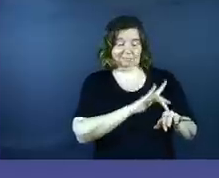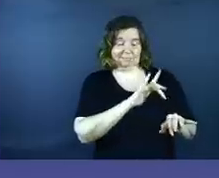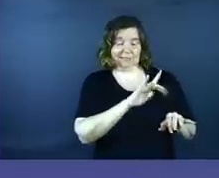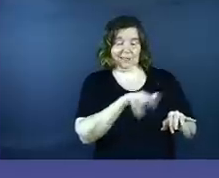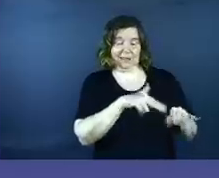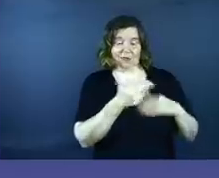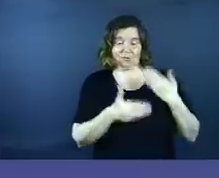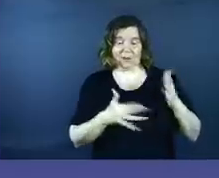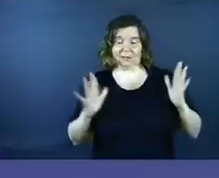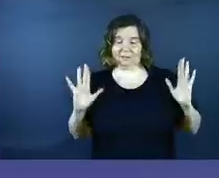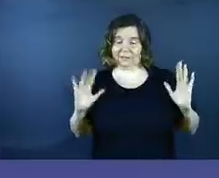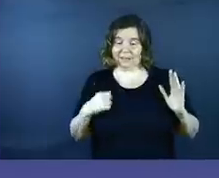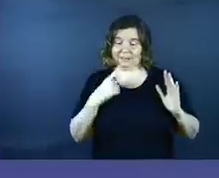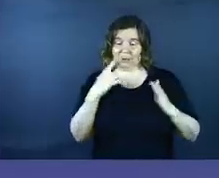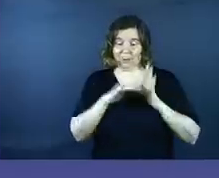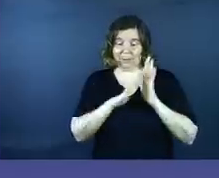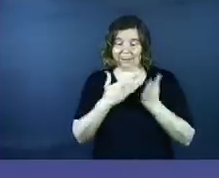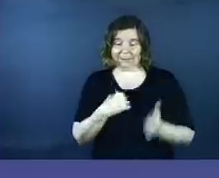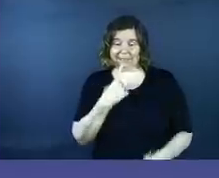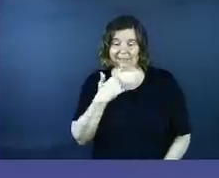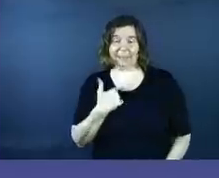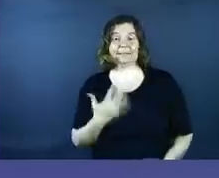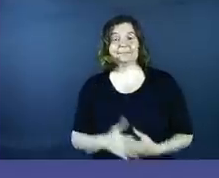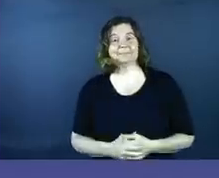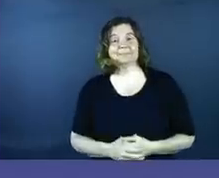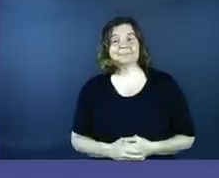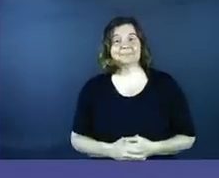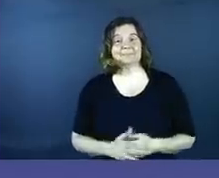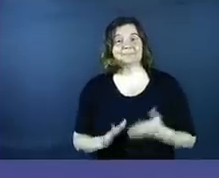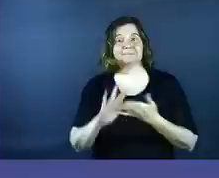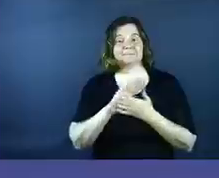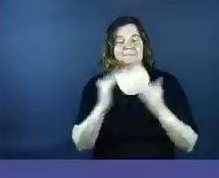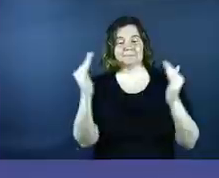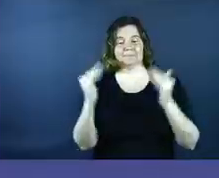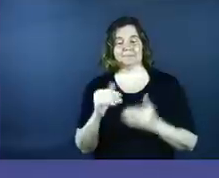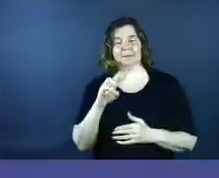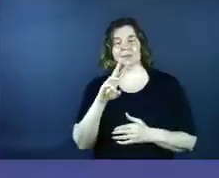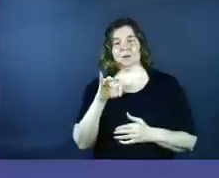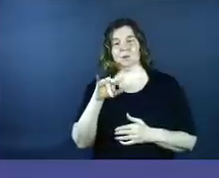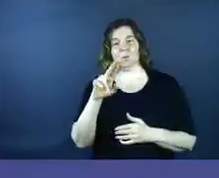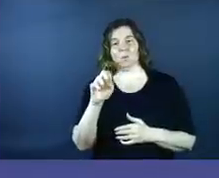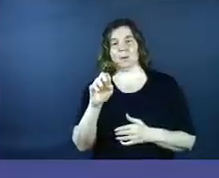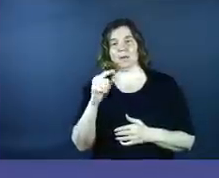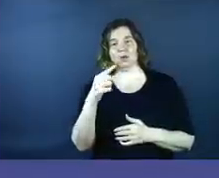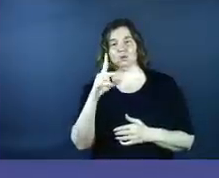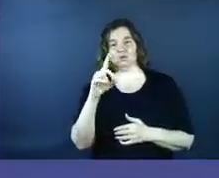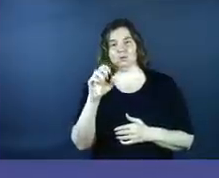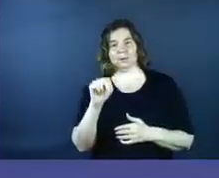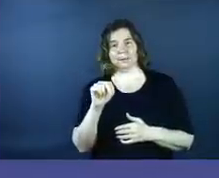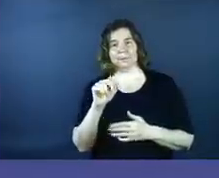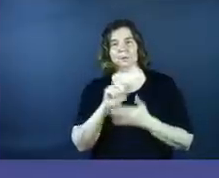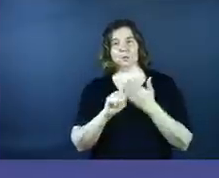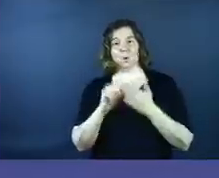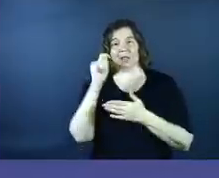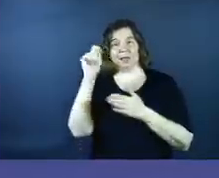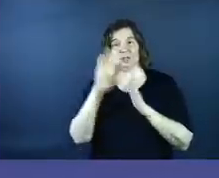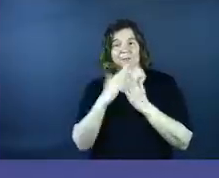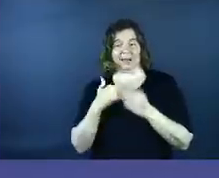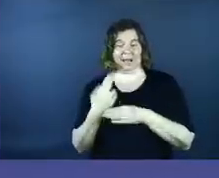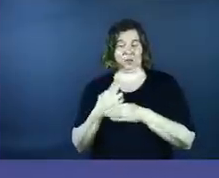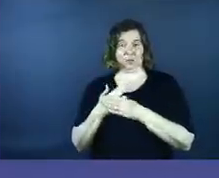natural processes. I'm just telling you what the Bible tells me. Next is Wayne Grudem, wrote a systematic theology book. I used this in